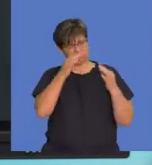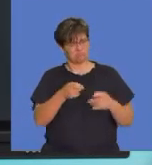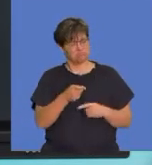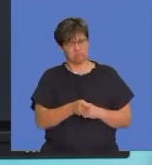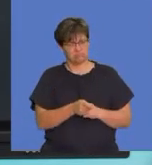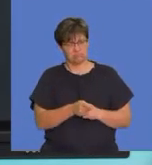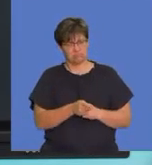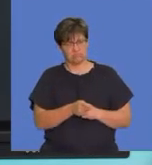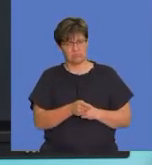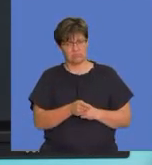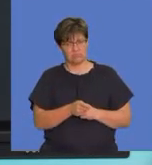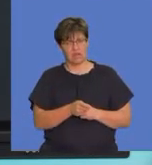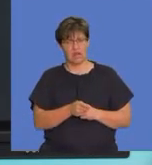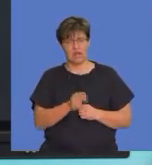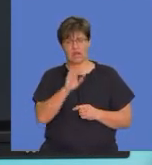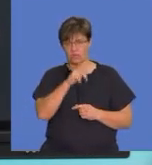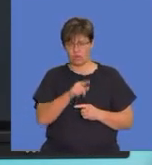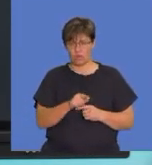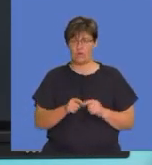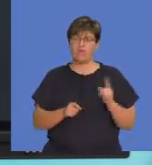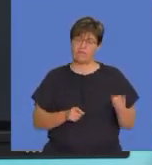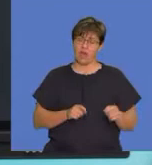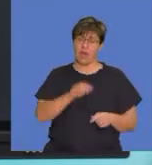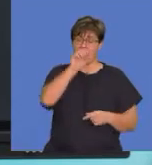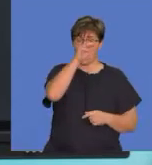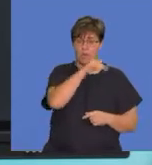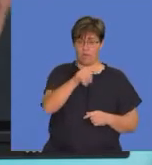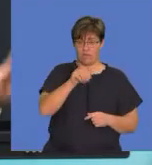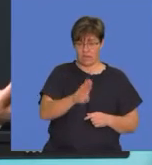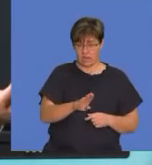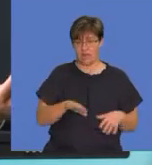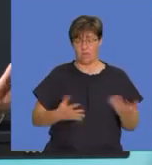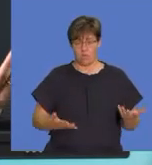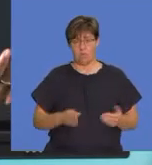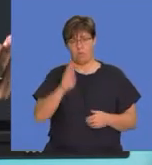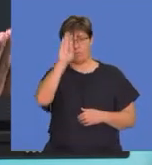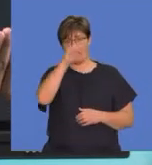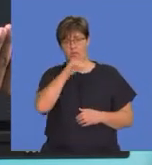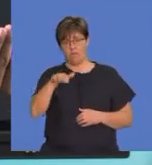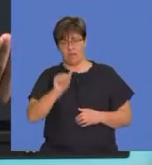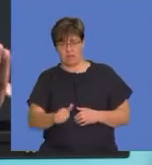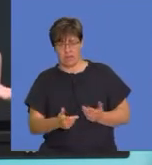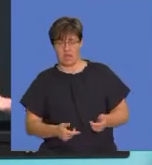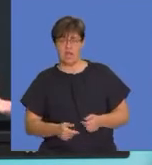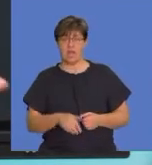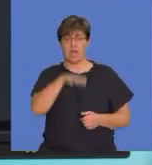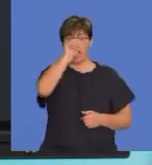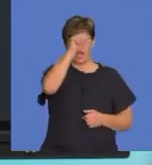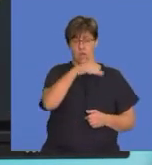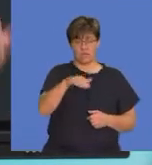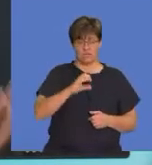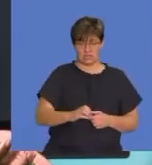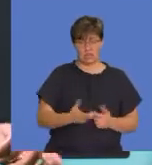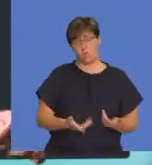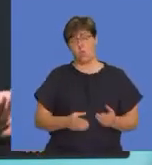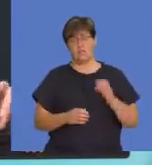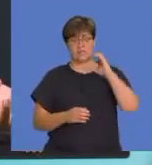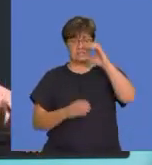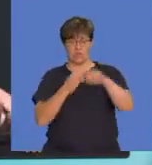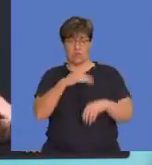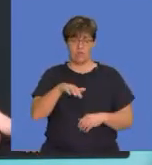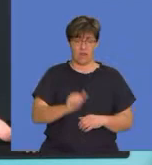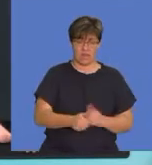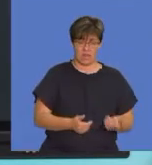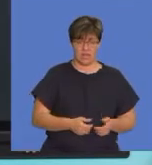deduction can we make about the 2 ratios, A over B and B over A over C,